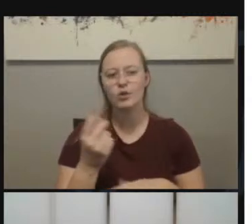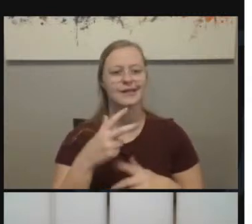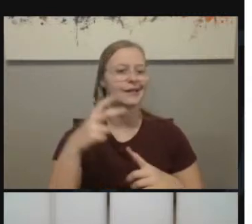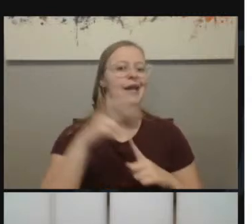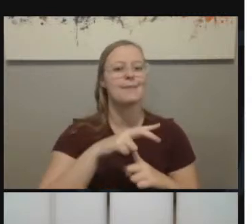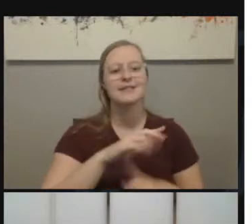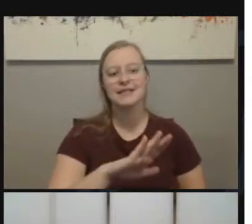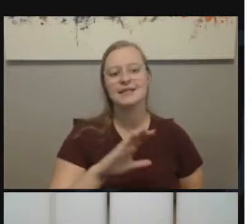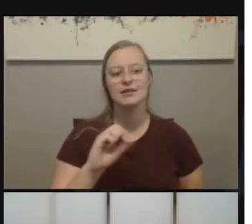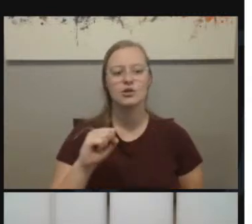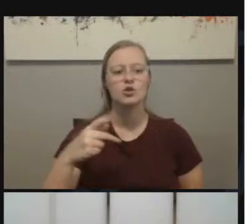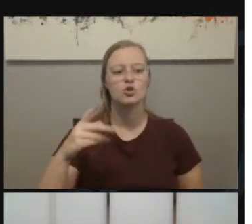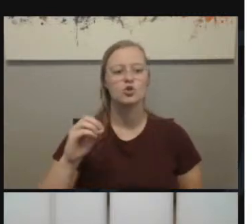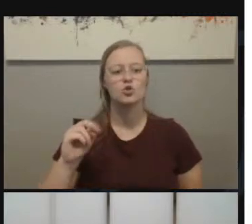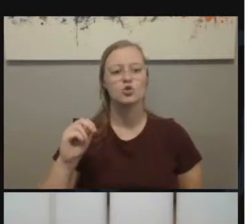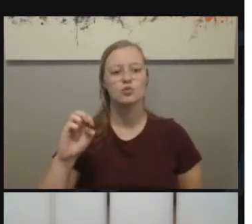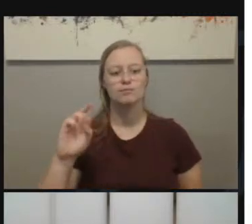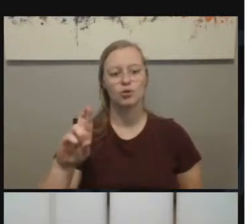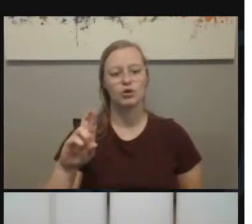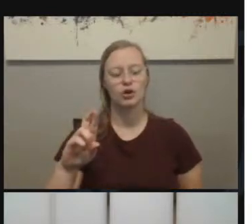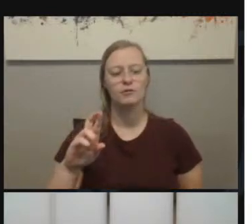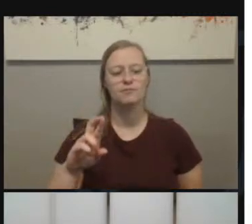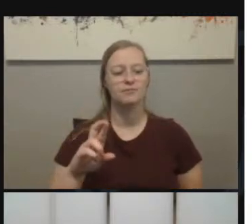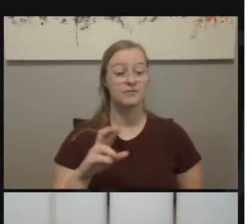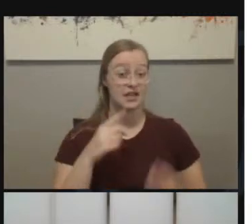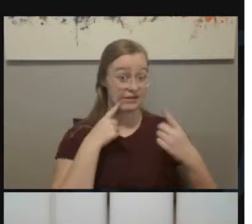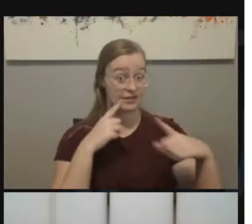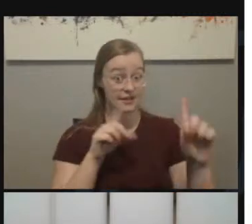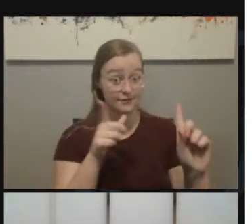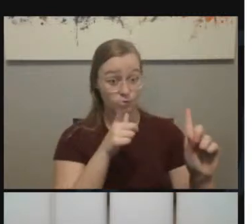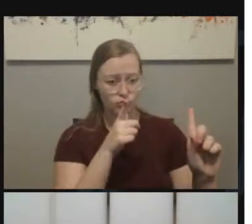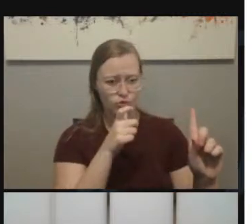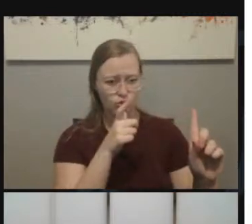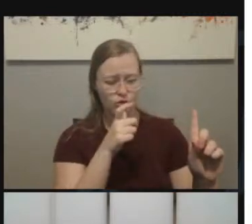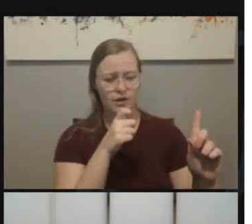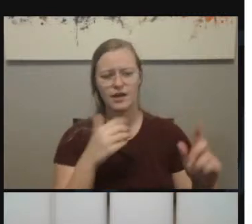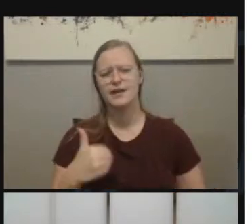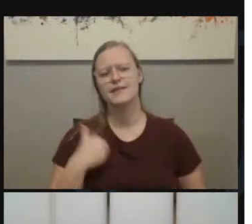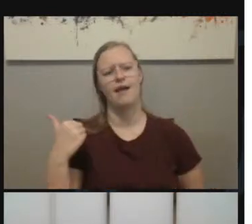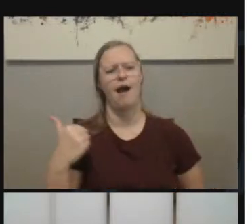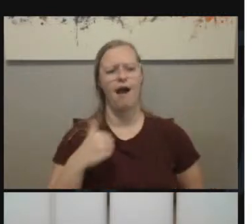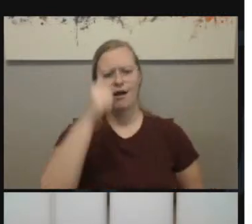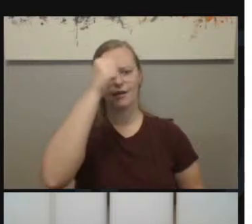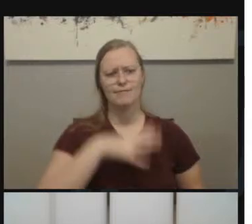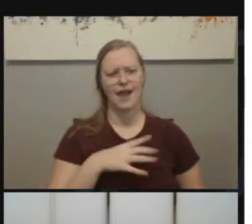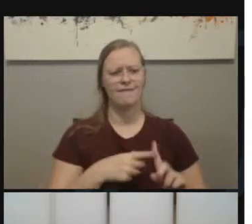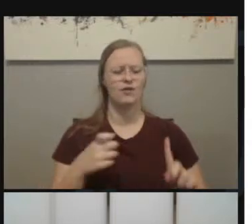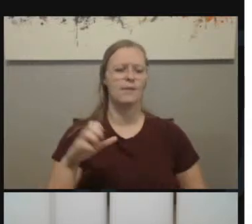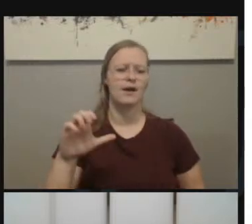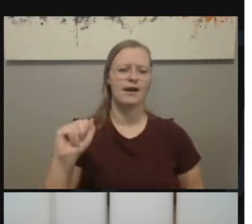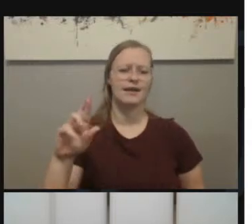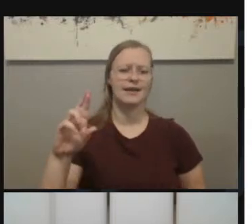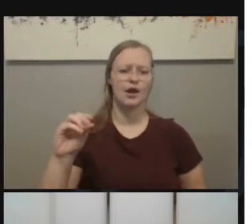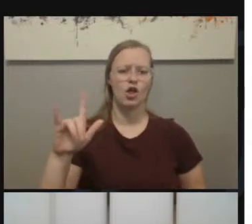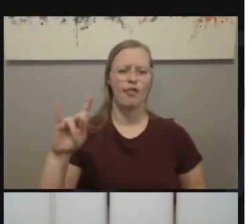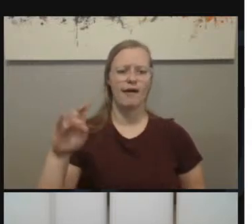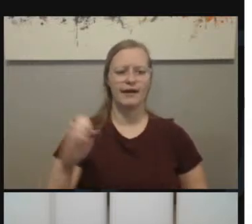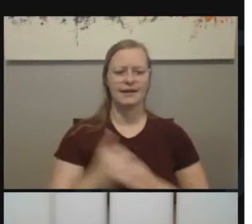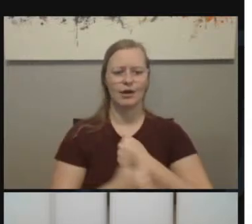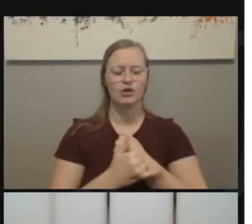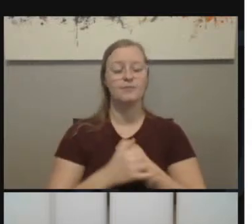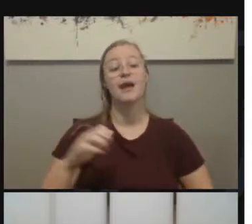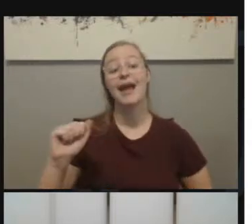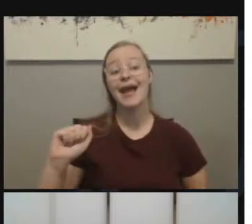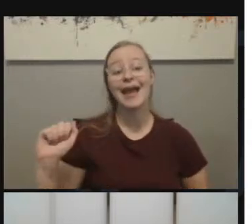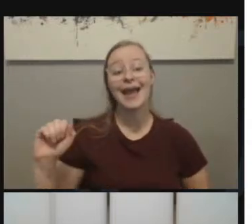schooner. The successful candidate was a young rising man from Caroline County named Aaron